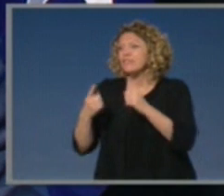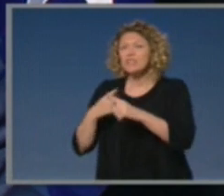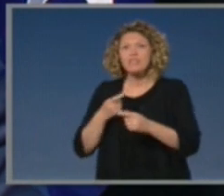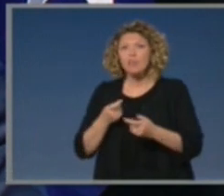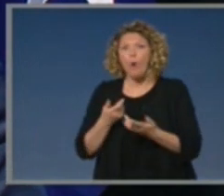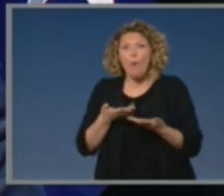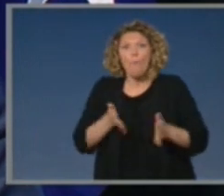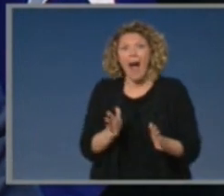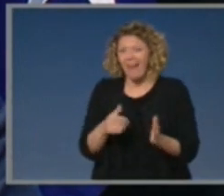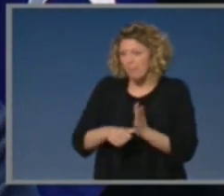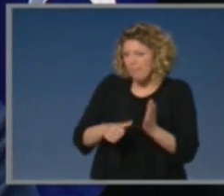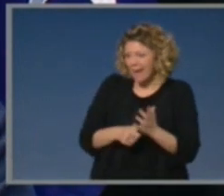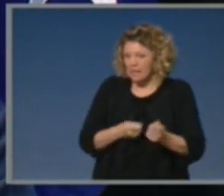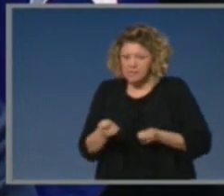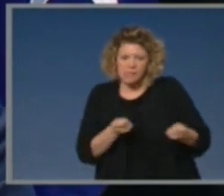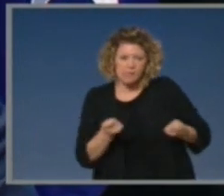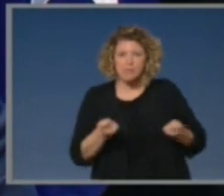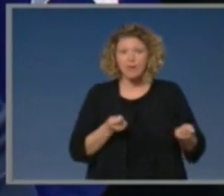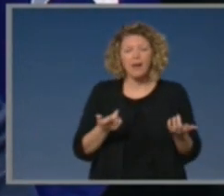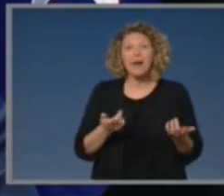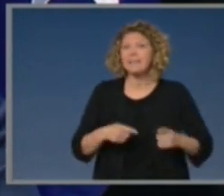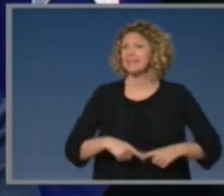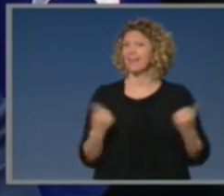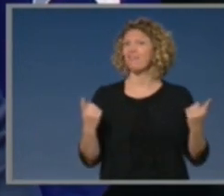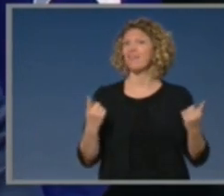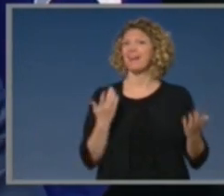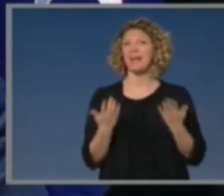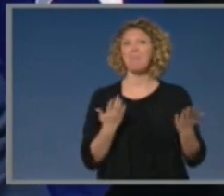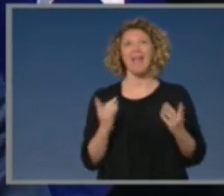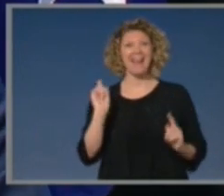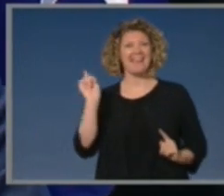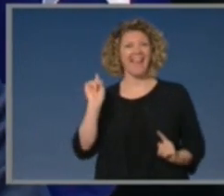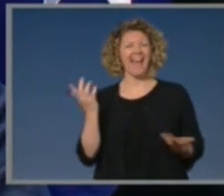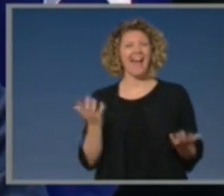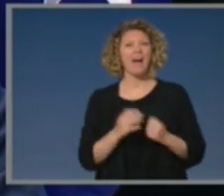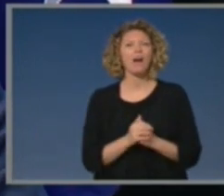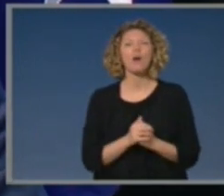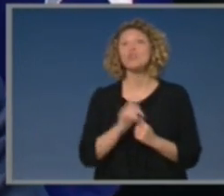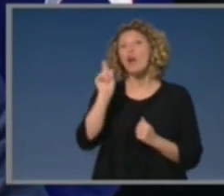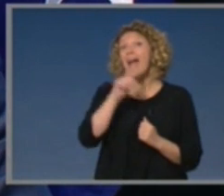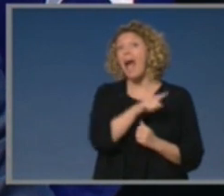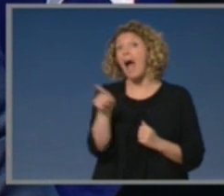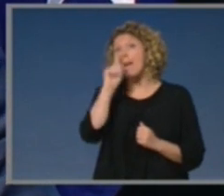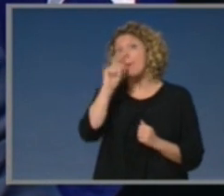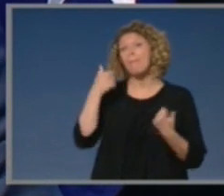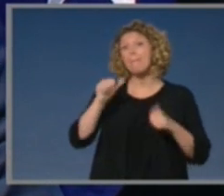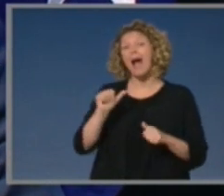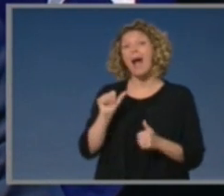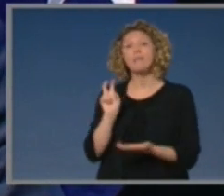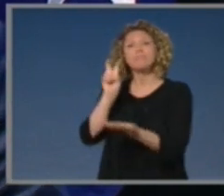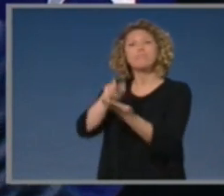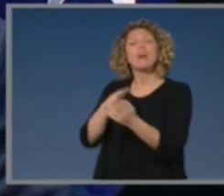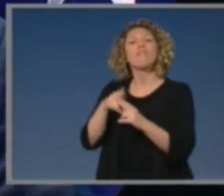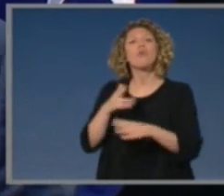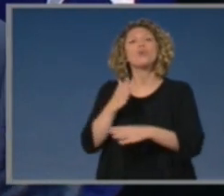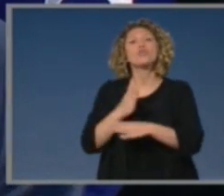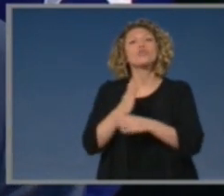of today, more than 1 million Australians would have been had their claims processed for JobSeeker. Around 5